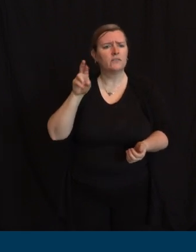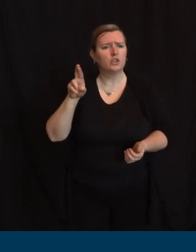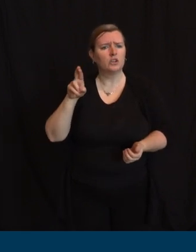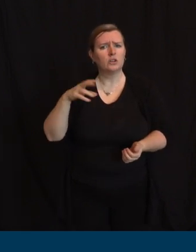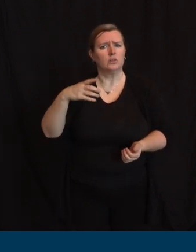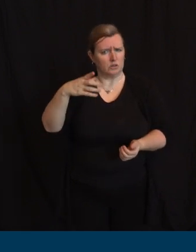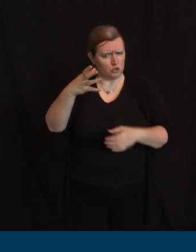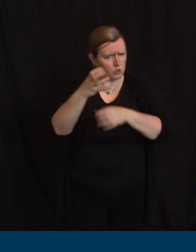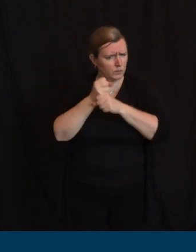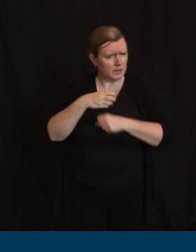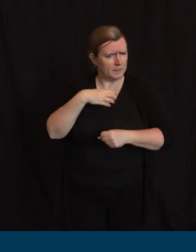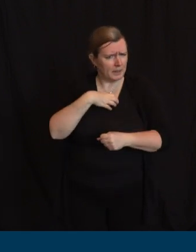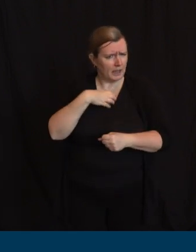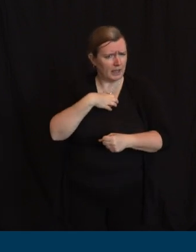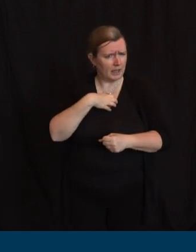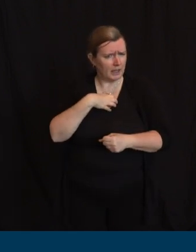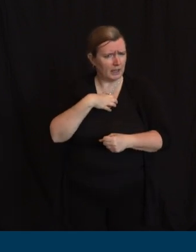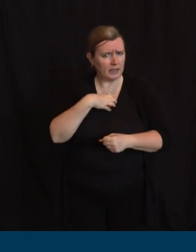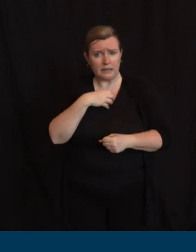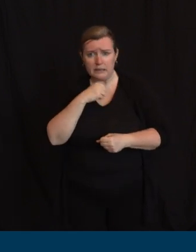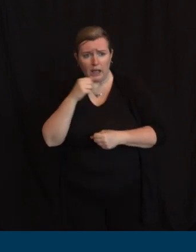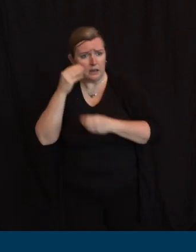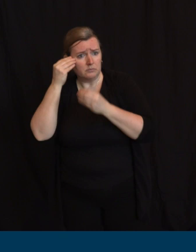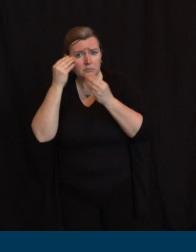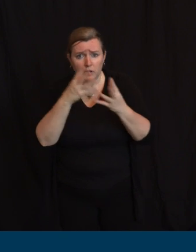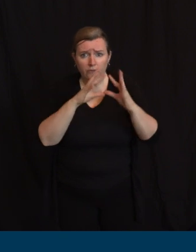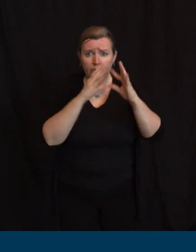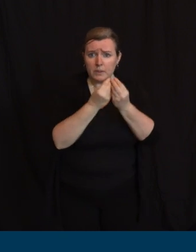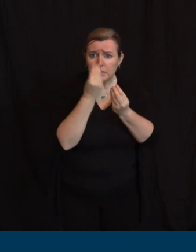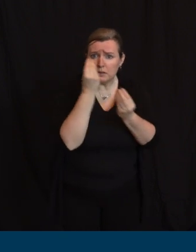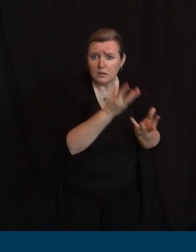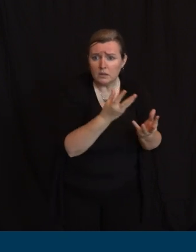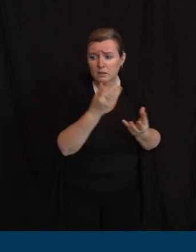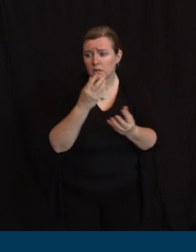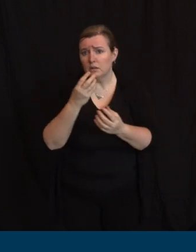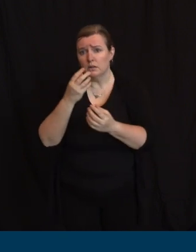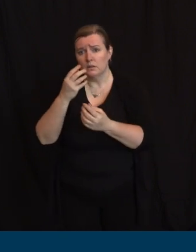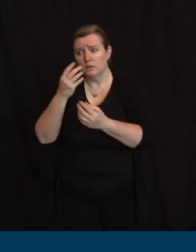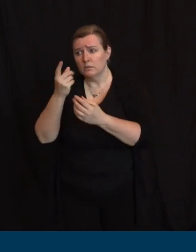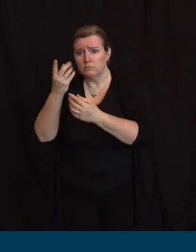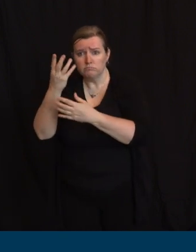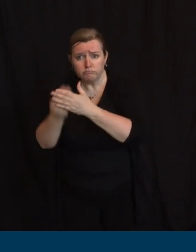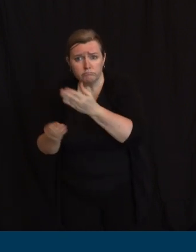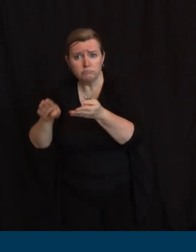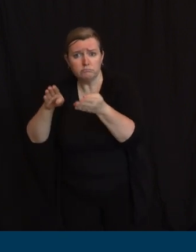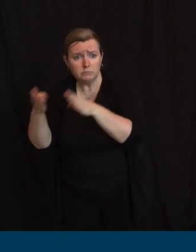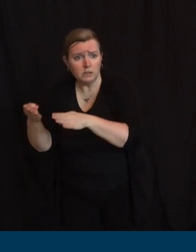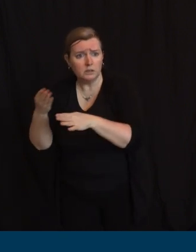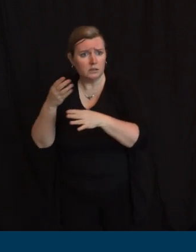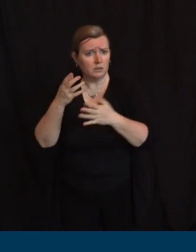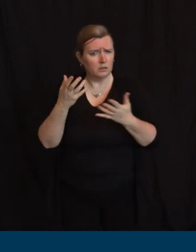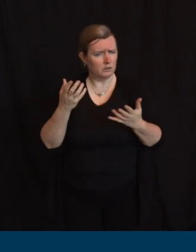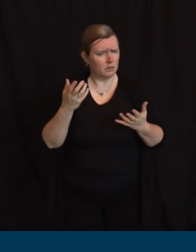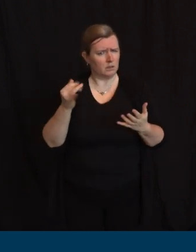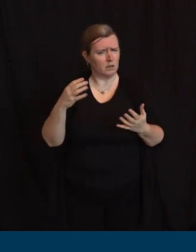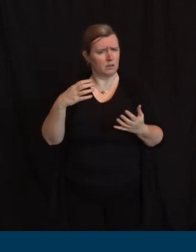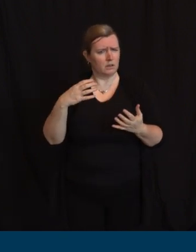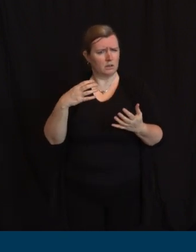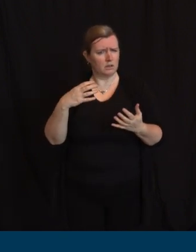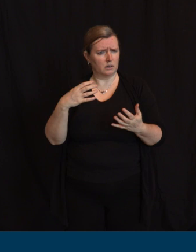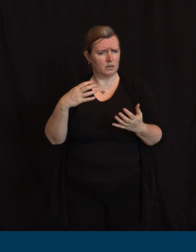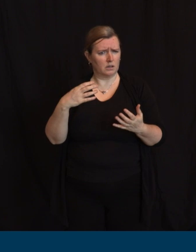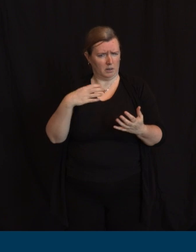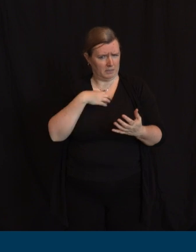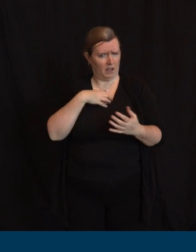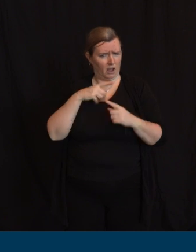death? Any complaints generally about Andover in the recent weeks since the COVID-19 breakout? What other